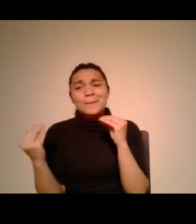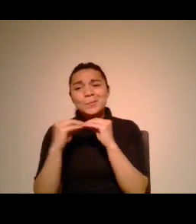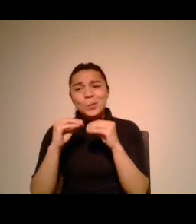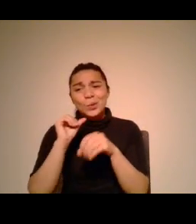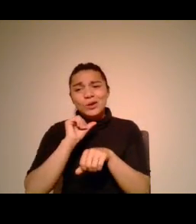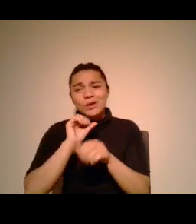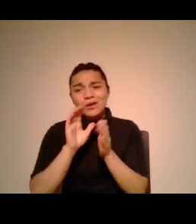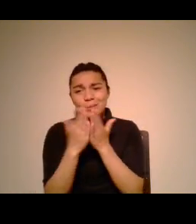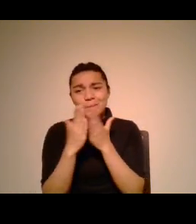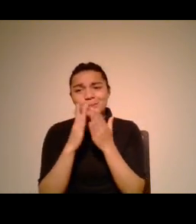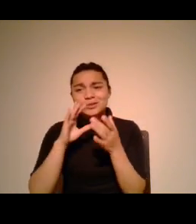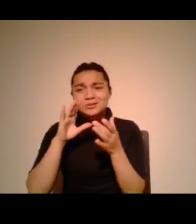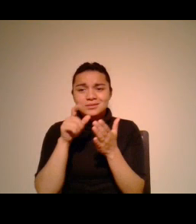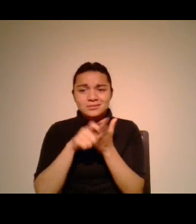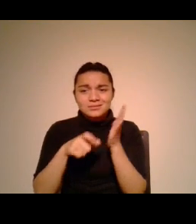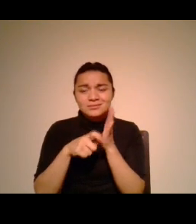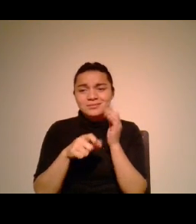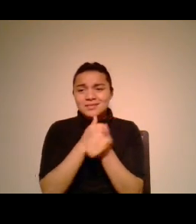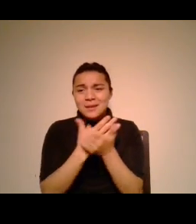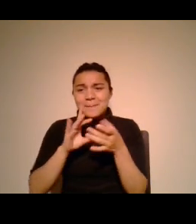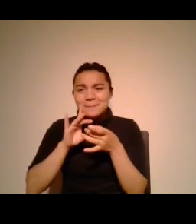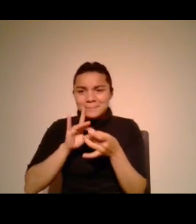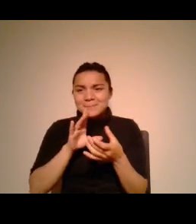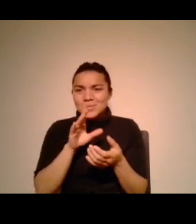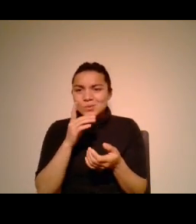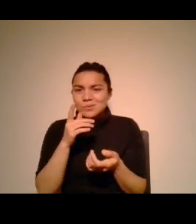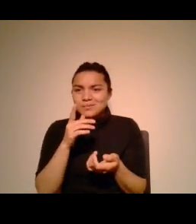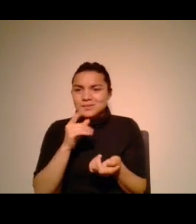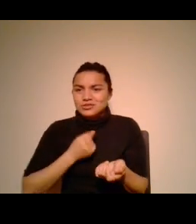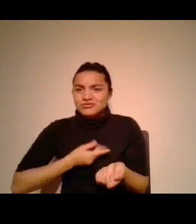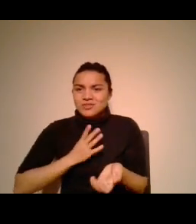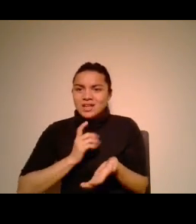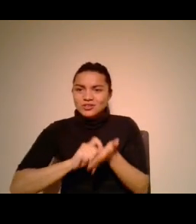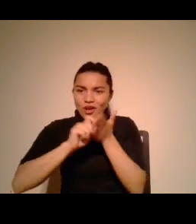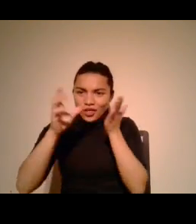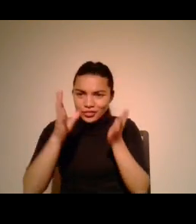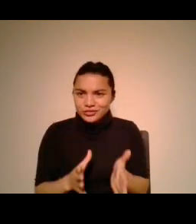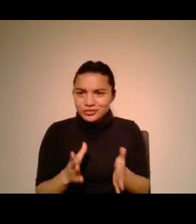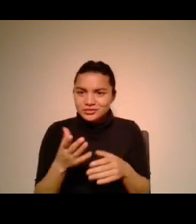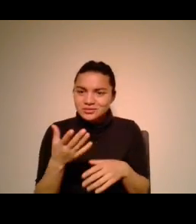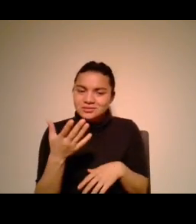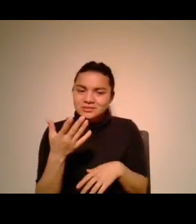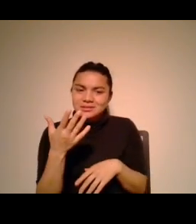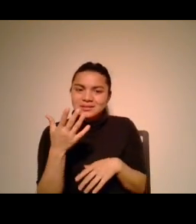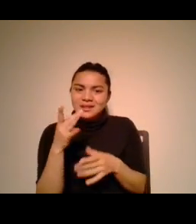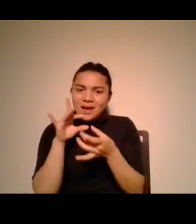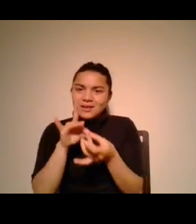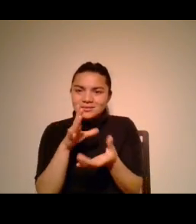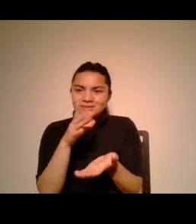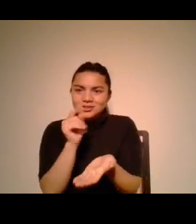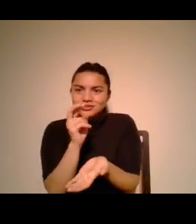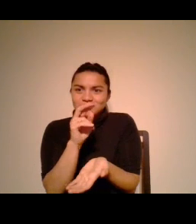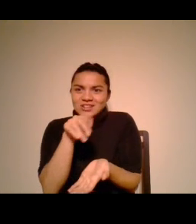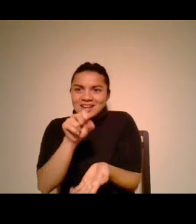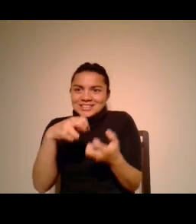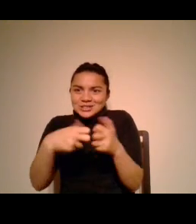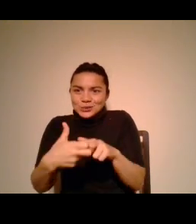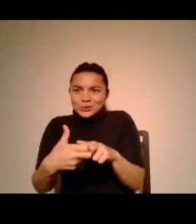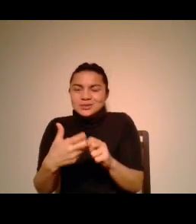issues. There's work that is by cis linguists that is still worth reading, but if it's only cis linguists talking about